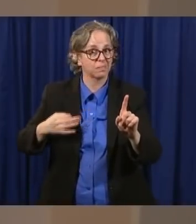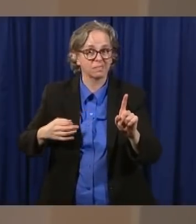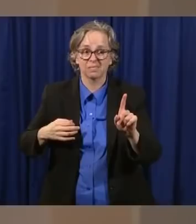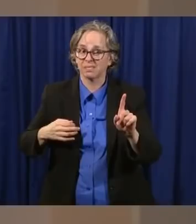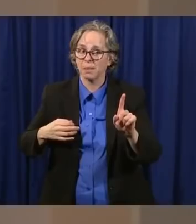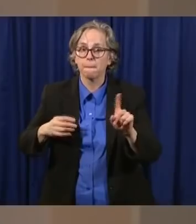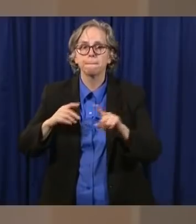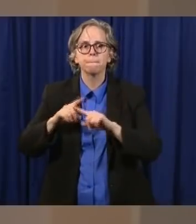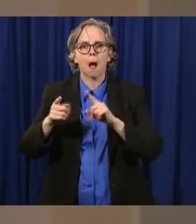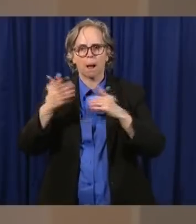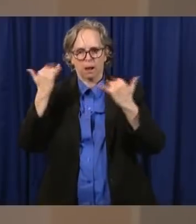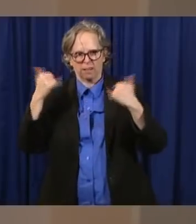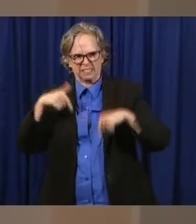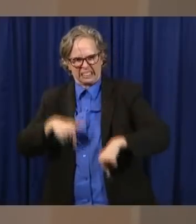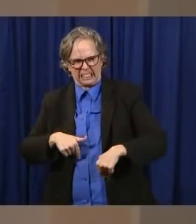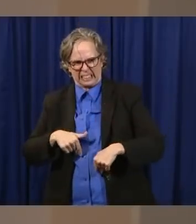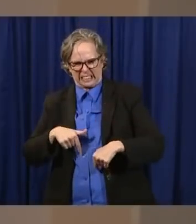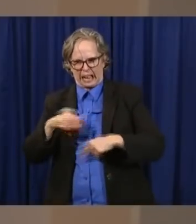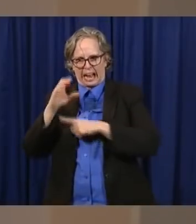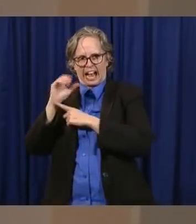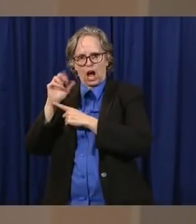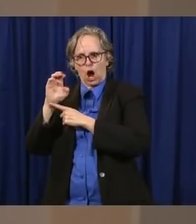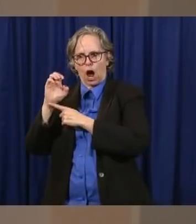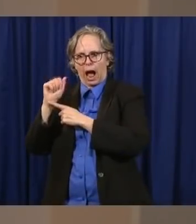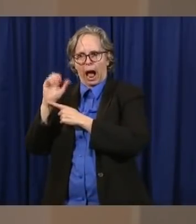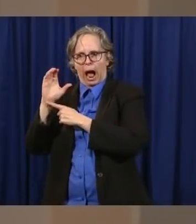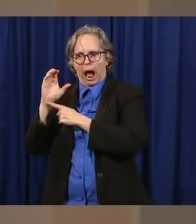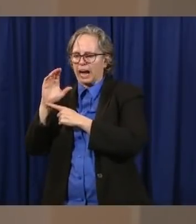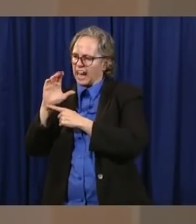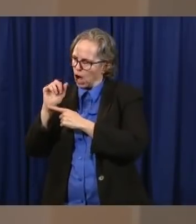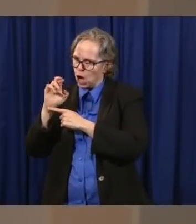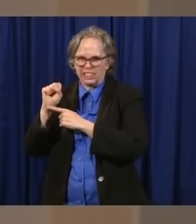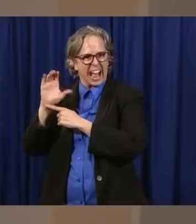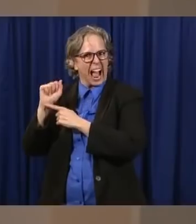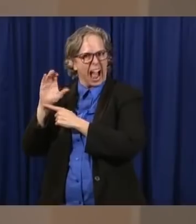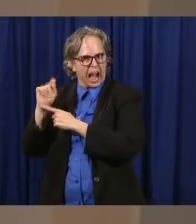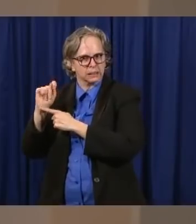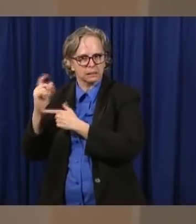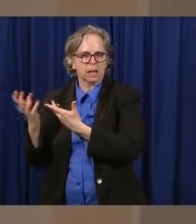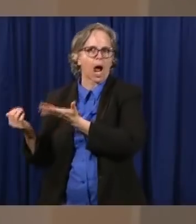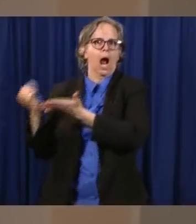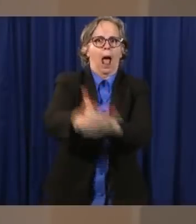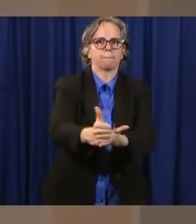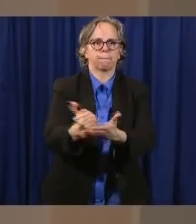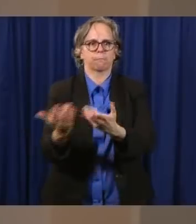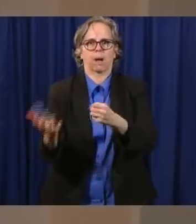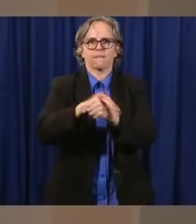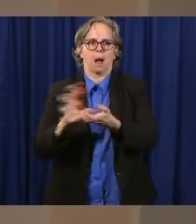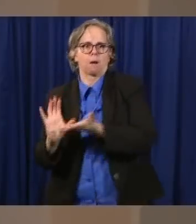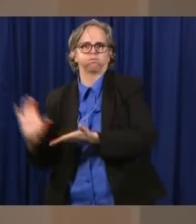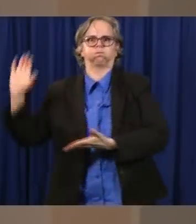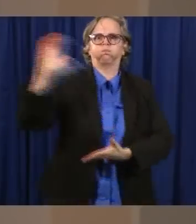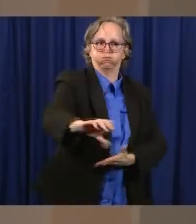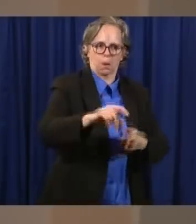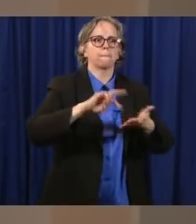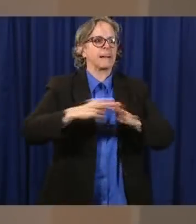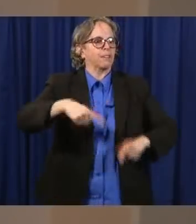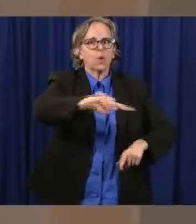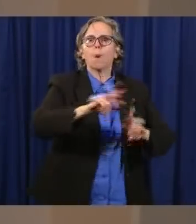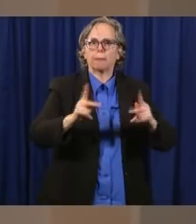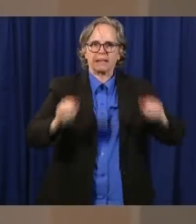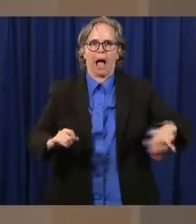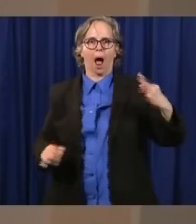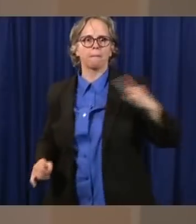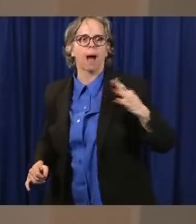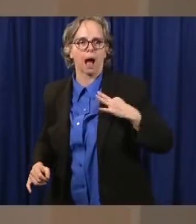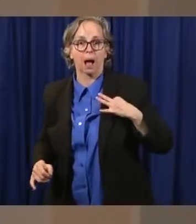system for you to even apply at this point in time for those resources. But Ohio is building one. We're